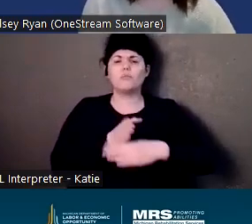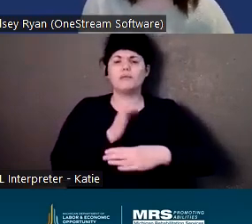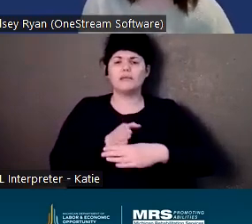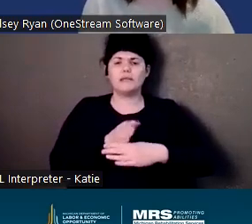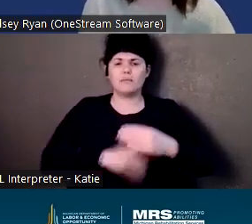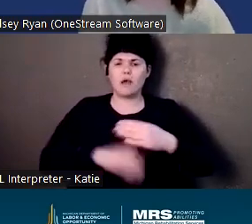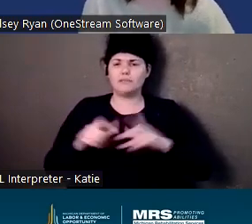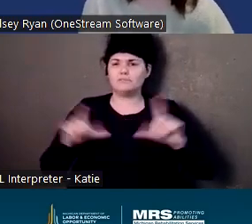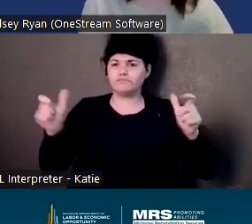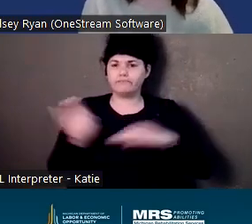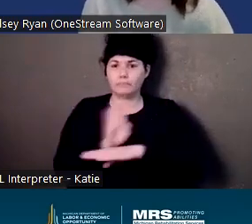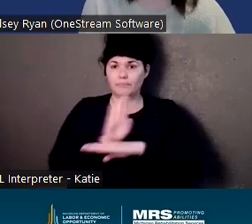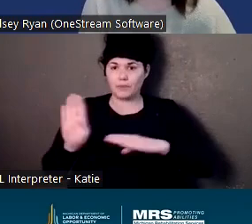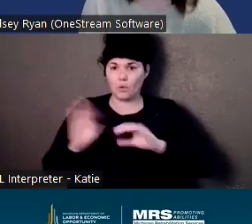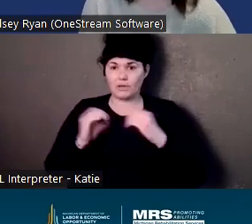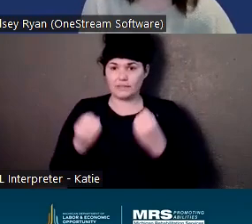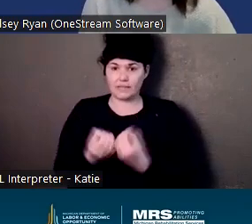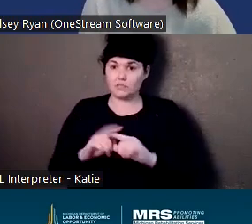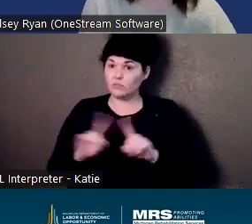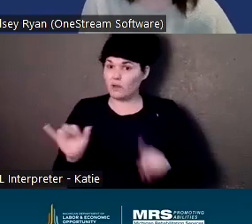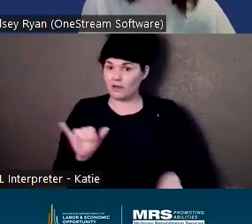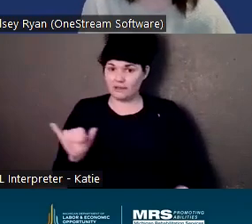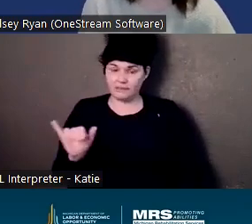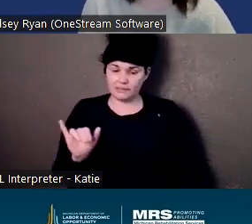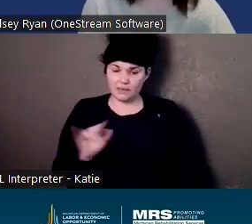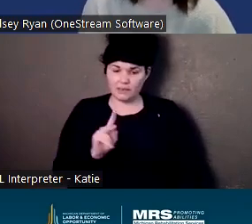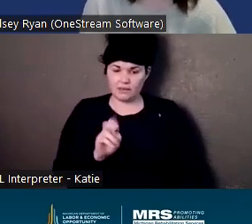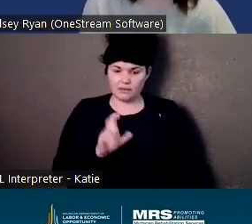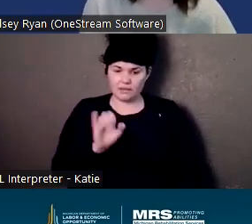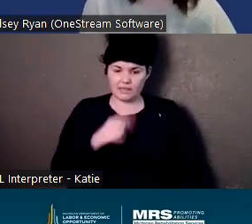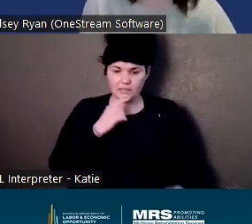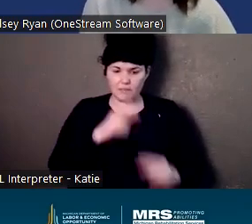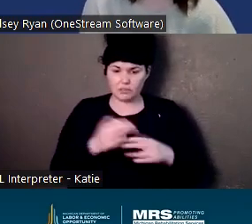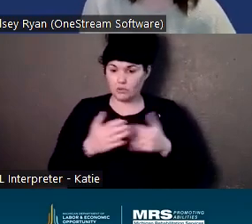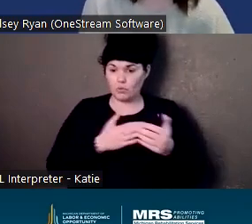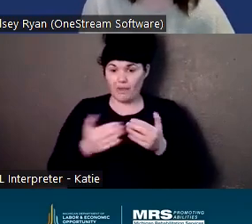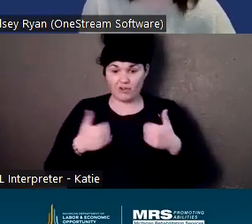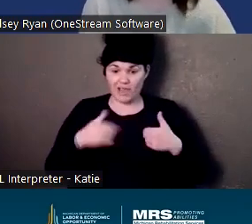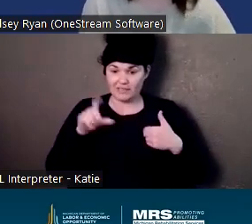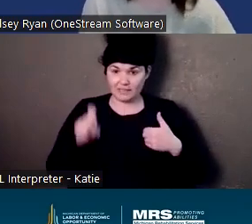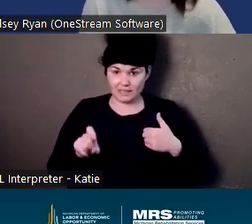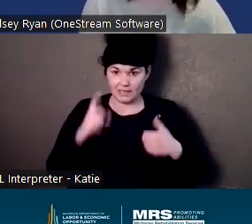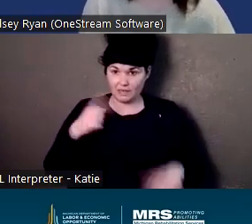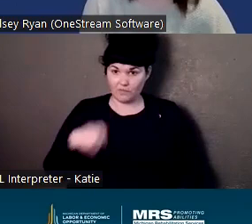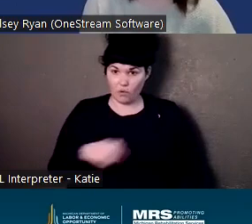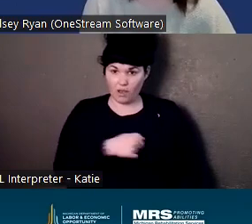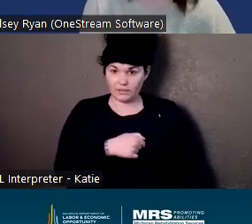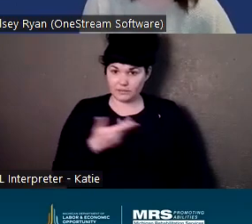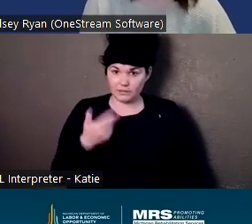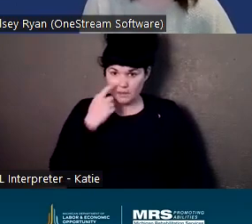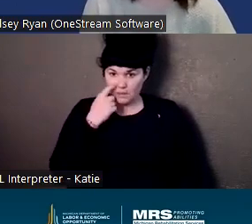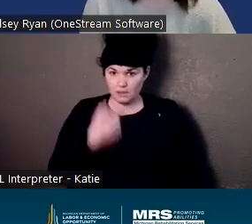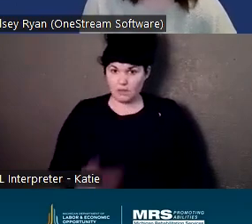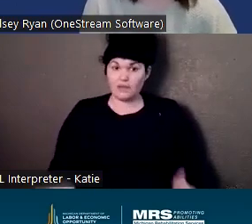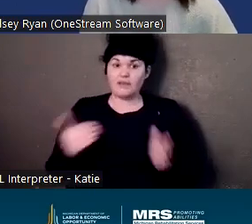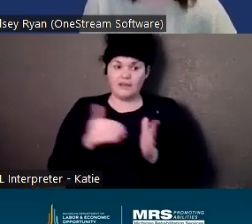organizations. But like Kelsey mentioned, we don't, whoever's got the need for us, which again, sitting in the financial